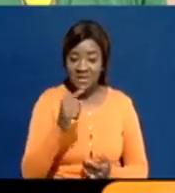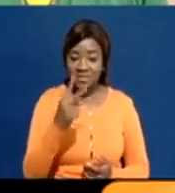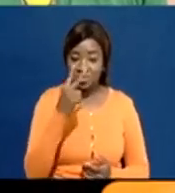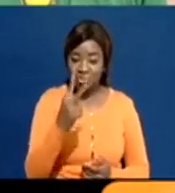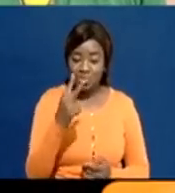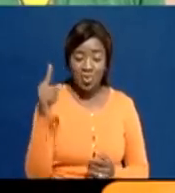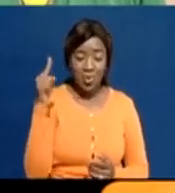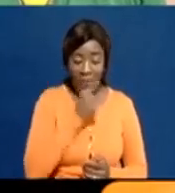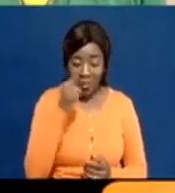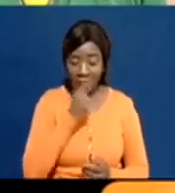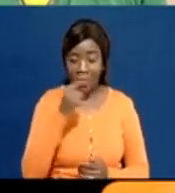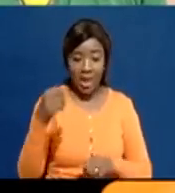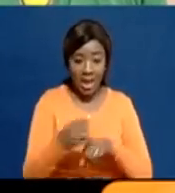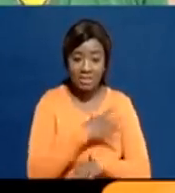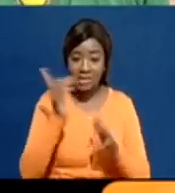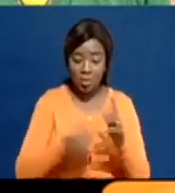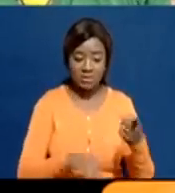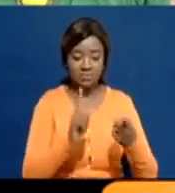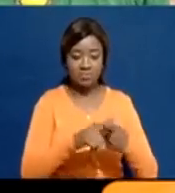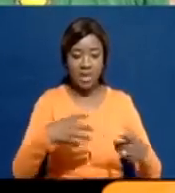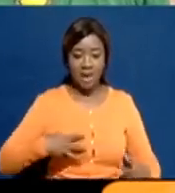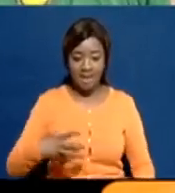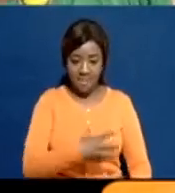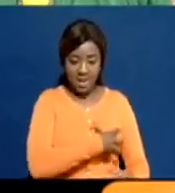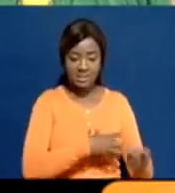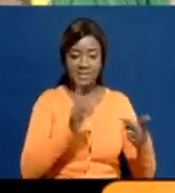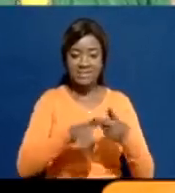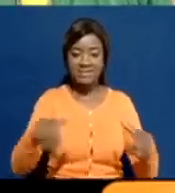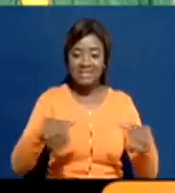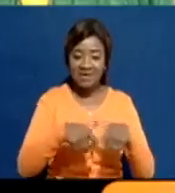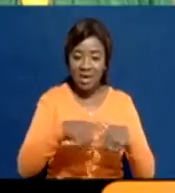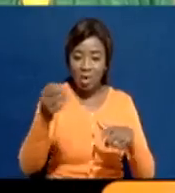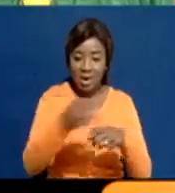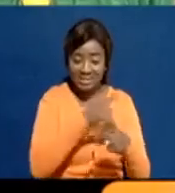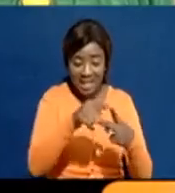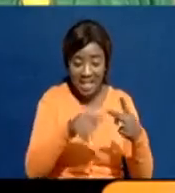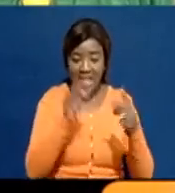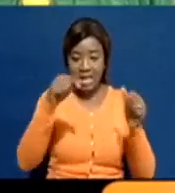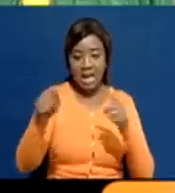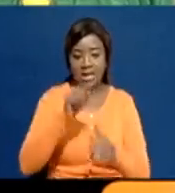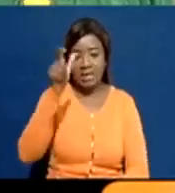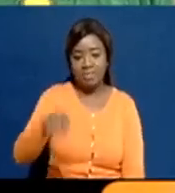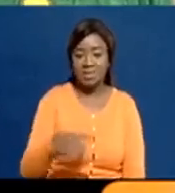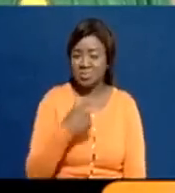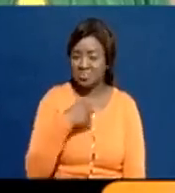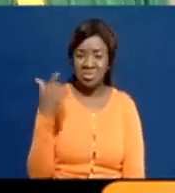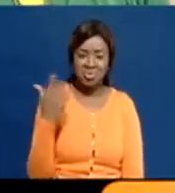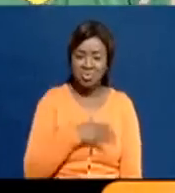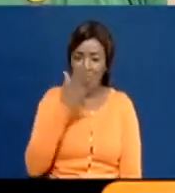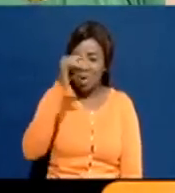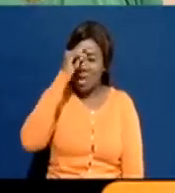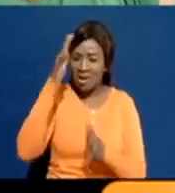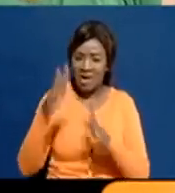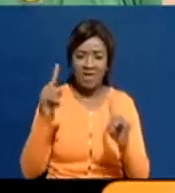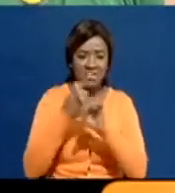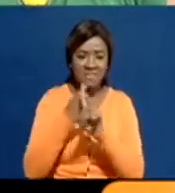women. Right. It's breast, and cervical. It's cervical, then we get to the rest. Yeah. Why it is not a pandemic, I don't know. I keep telling governors from across,